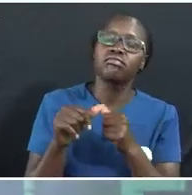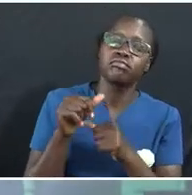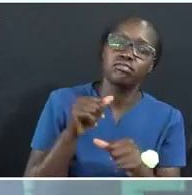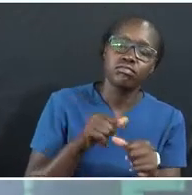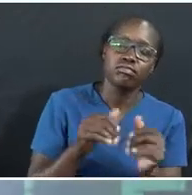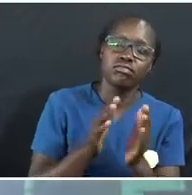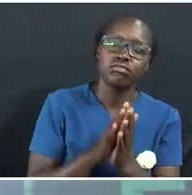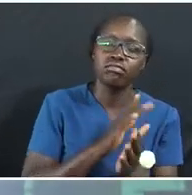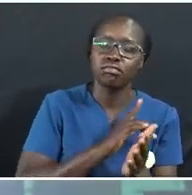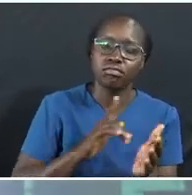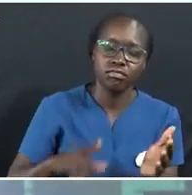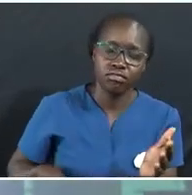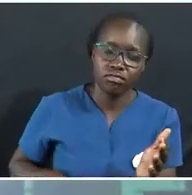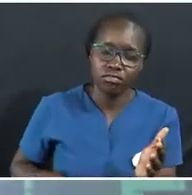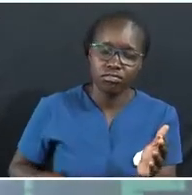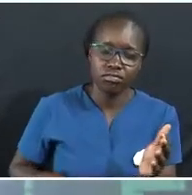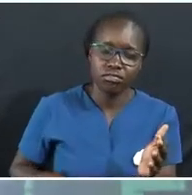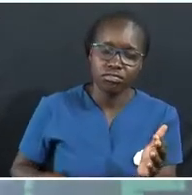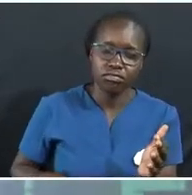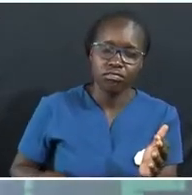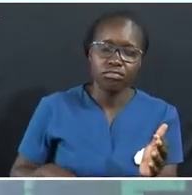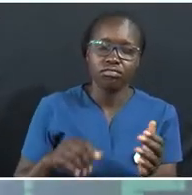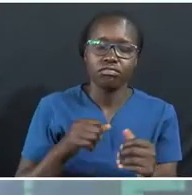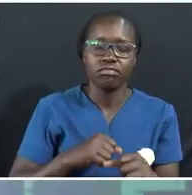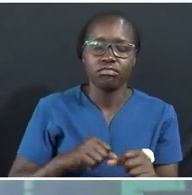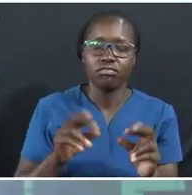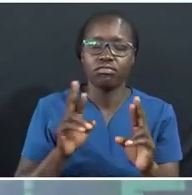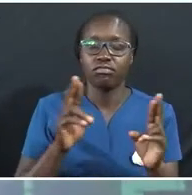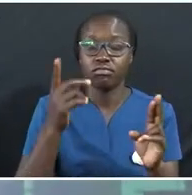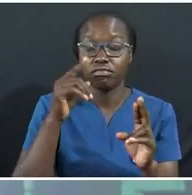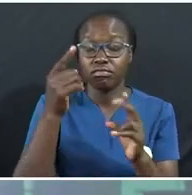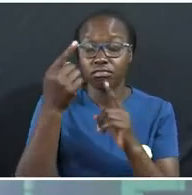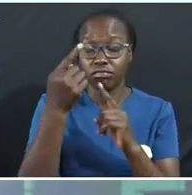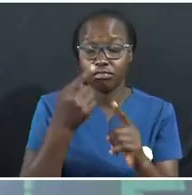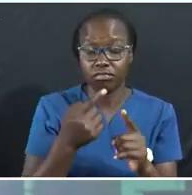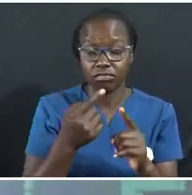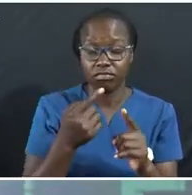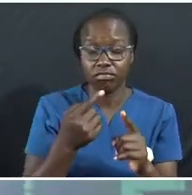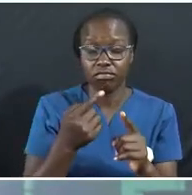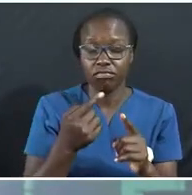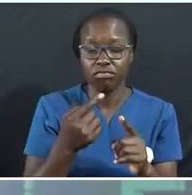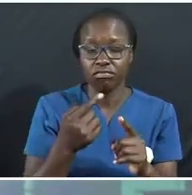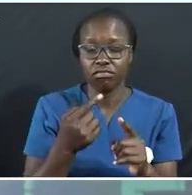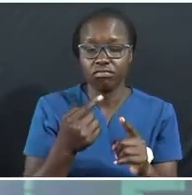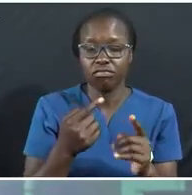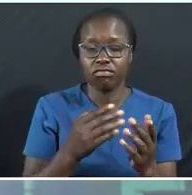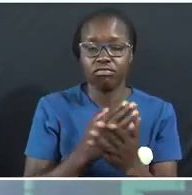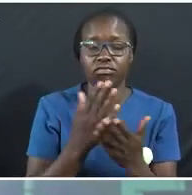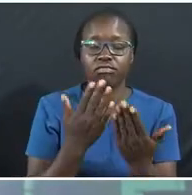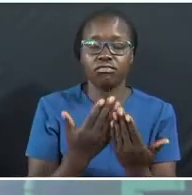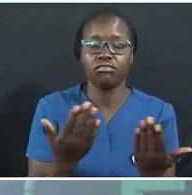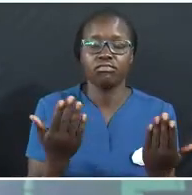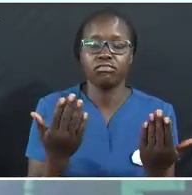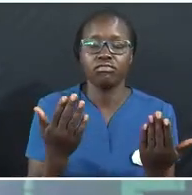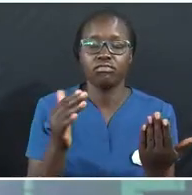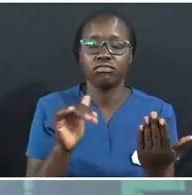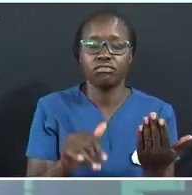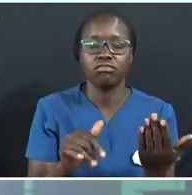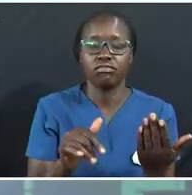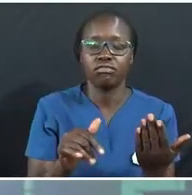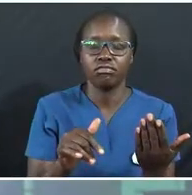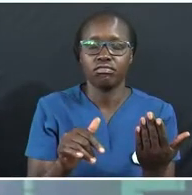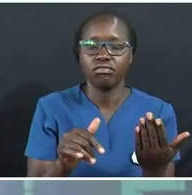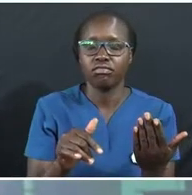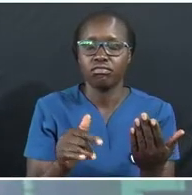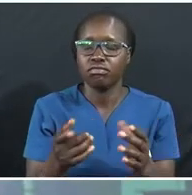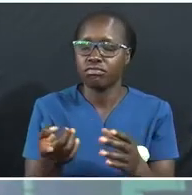And Lord, be able to convince through your help that this brother or sister may